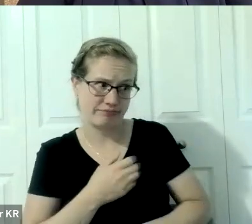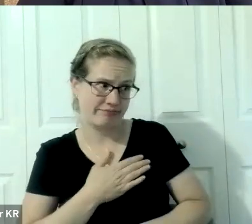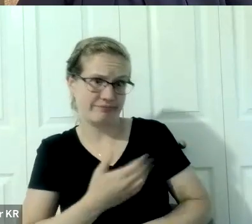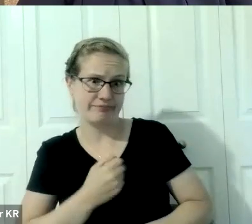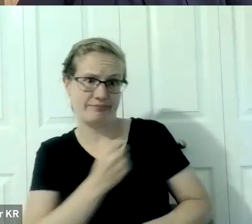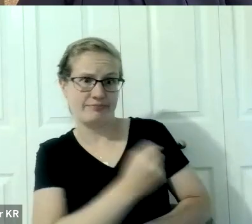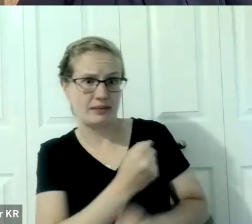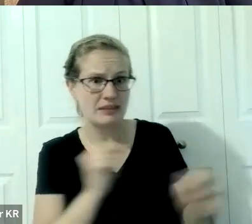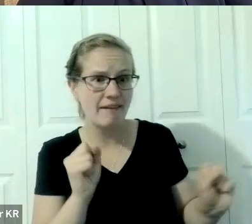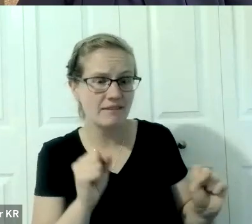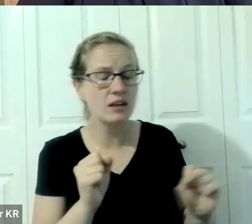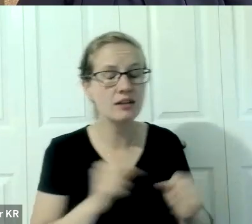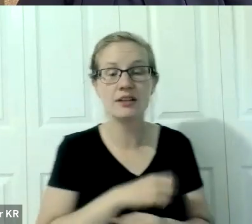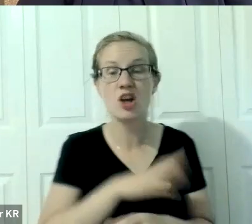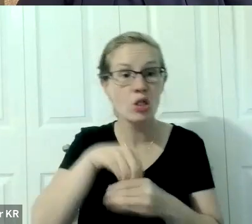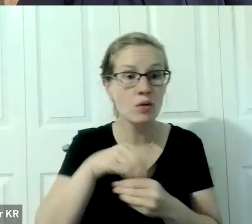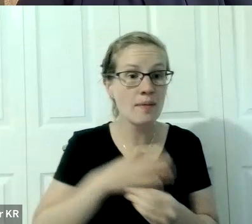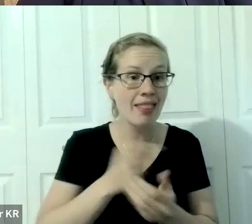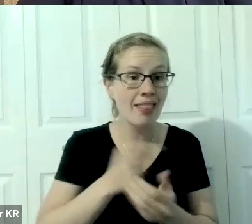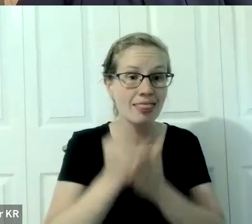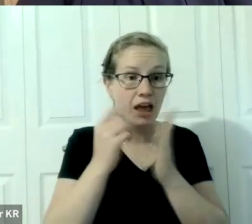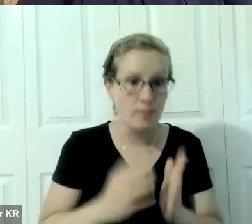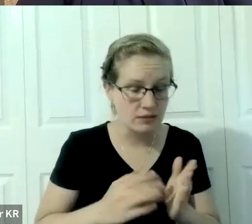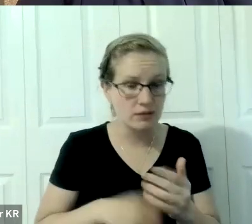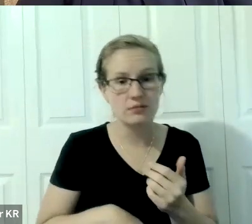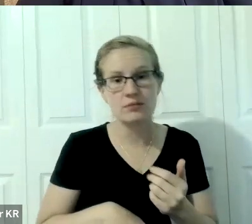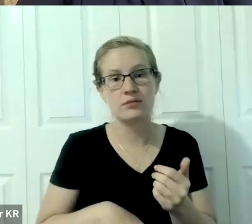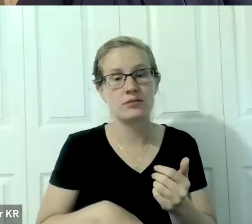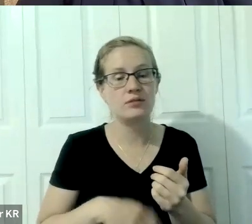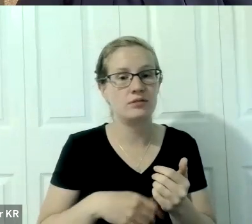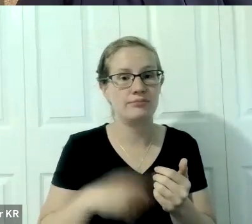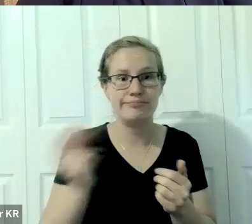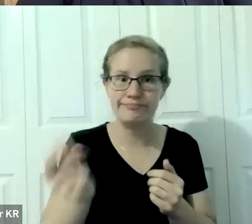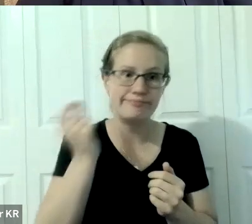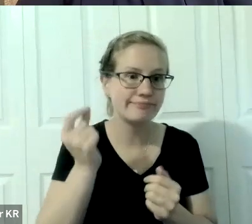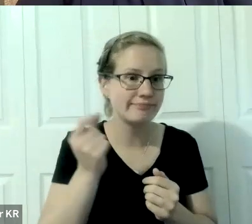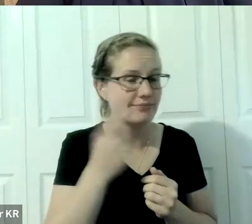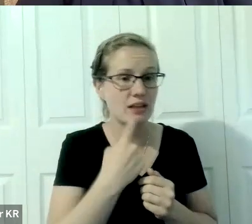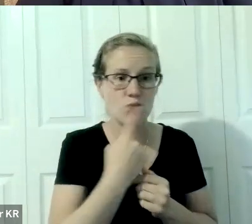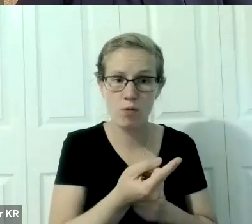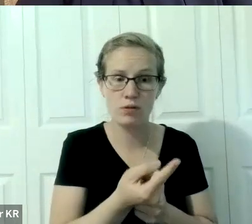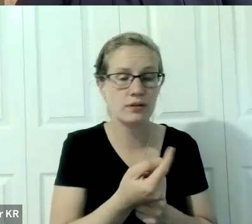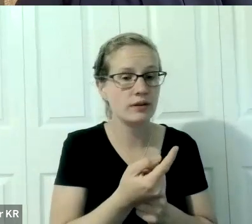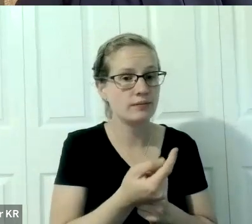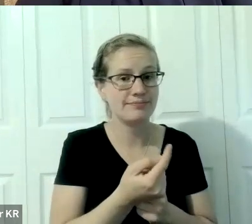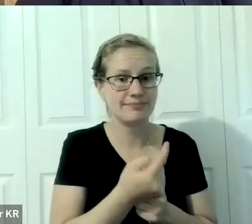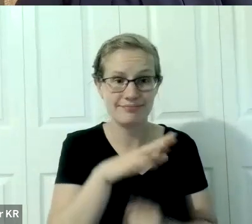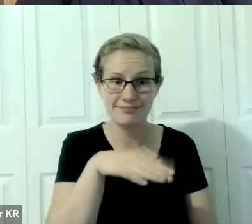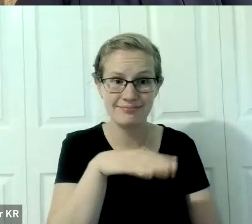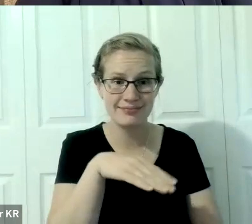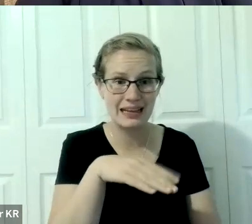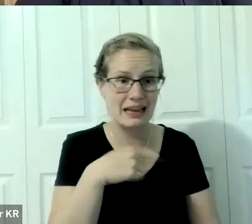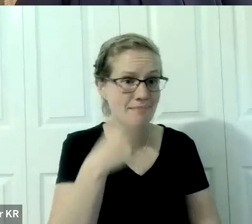be safe. That included my therapist, who right away I told her, you know, hey,